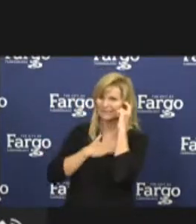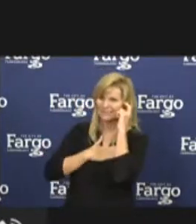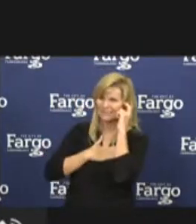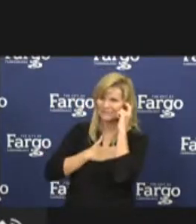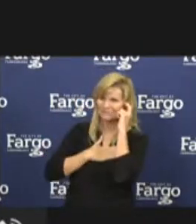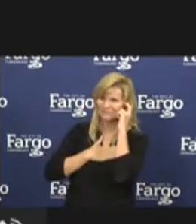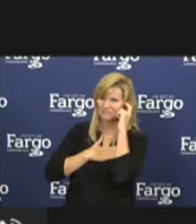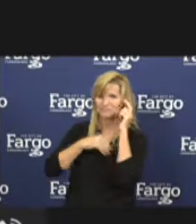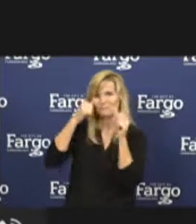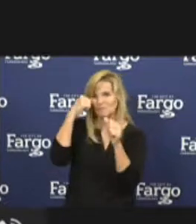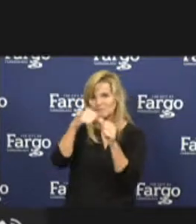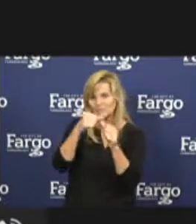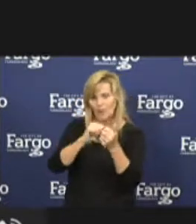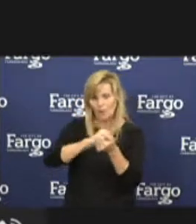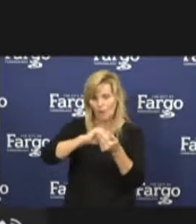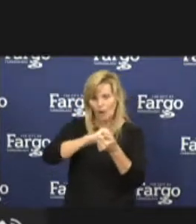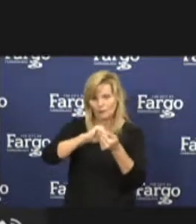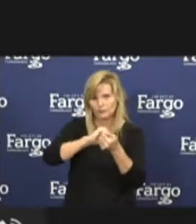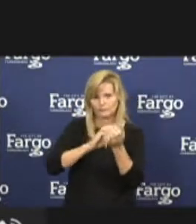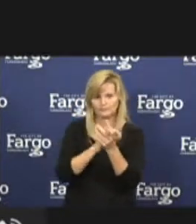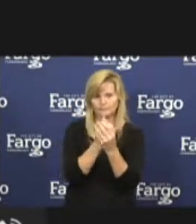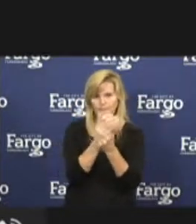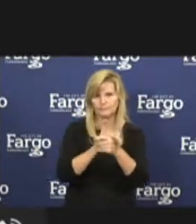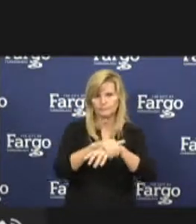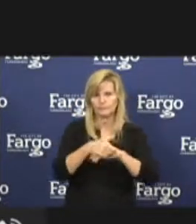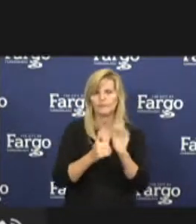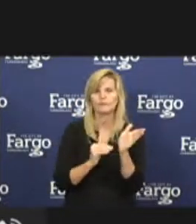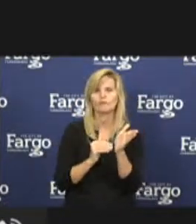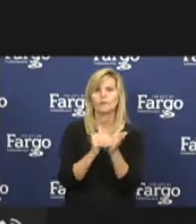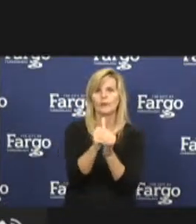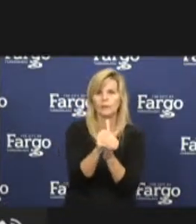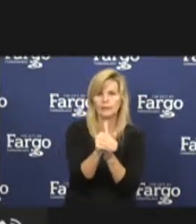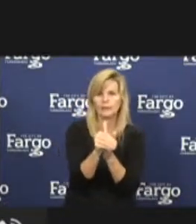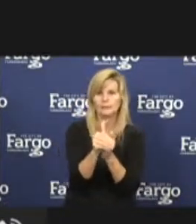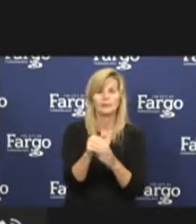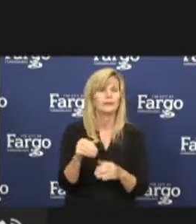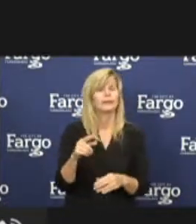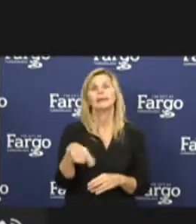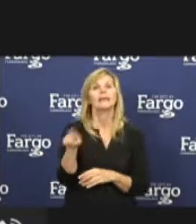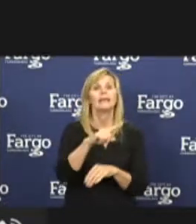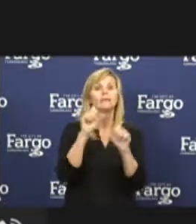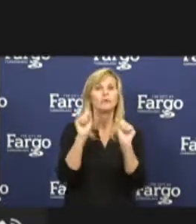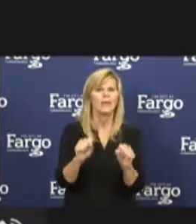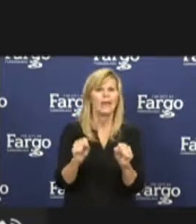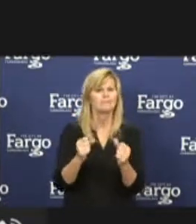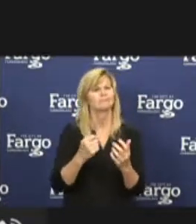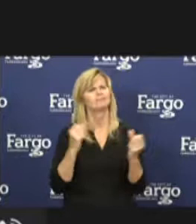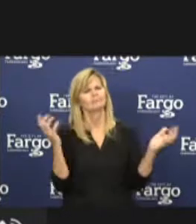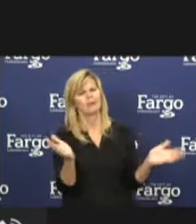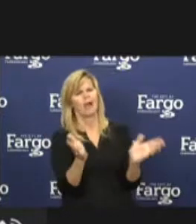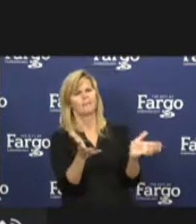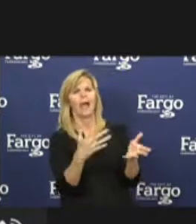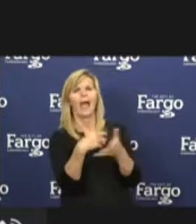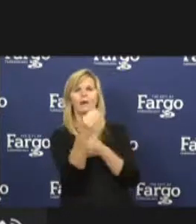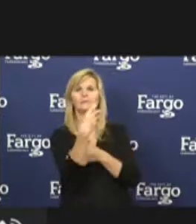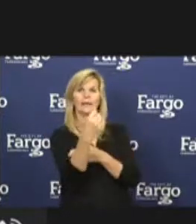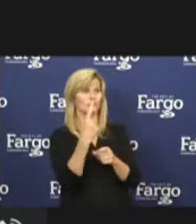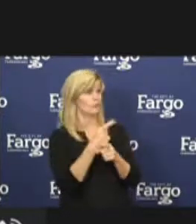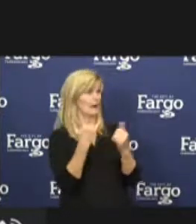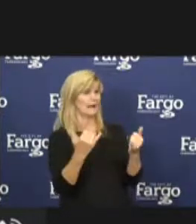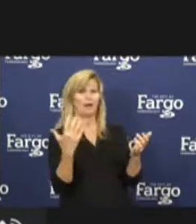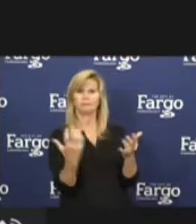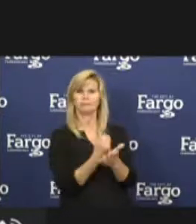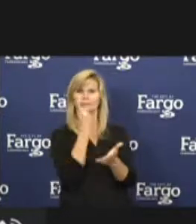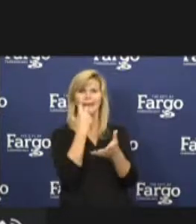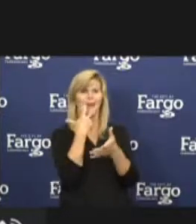mask. Remember to wash and sanitize your hands frequently. And if you can, take it outside, because being outdoors right now is